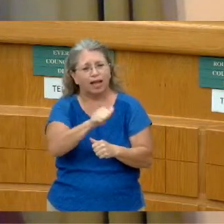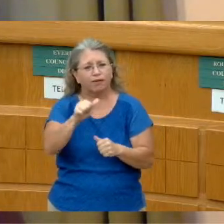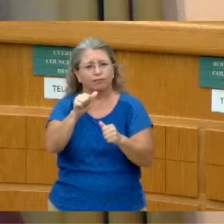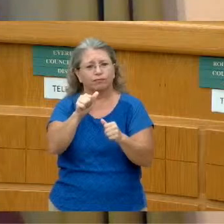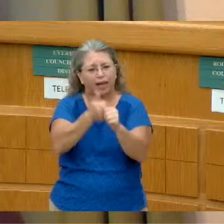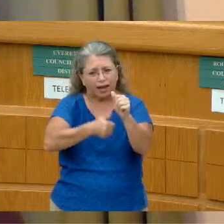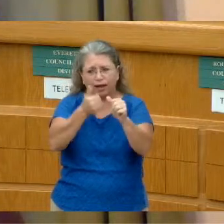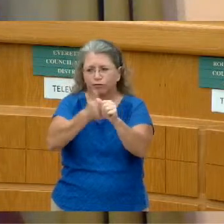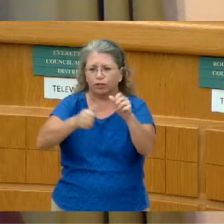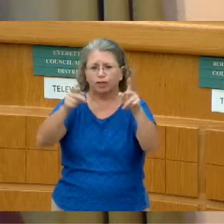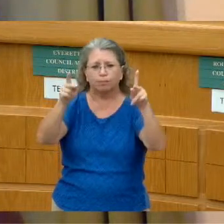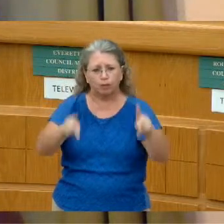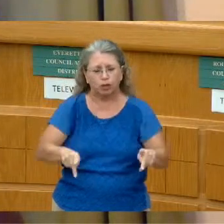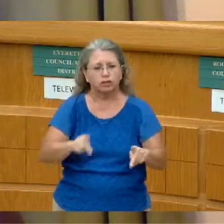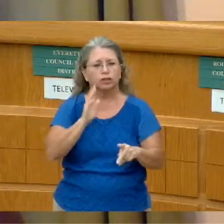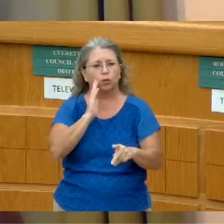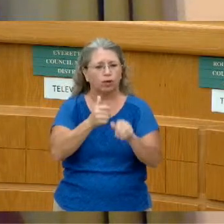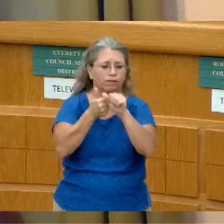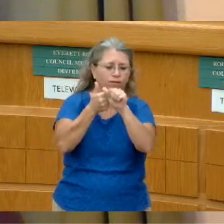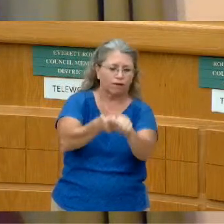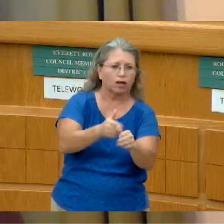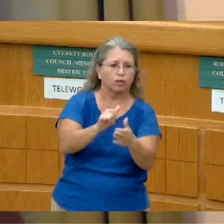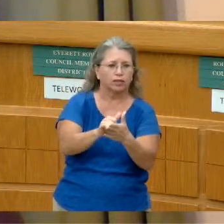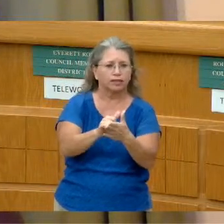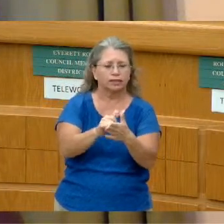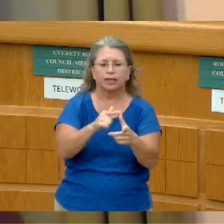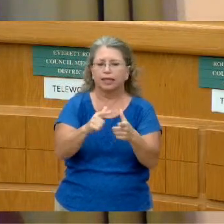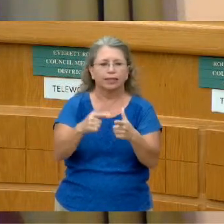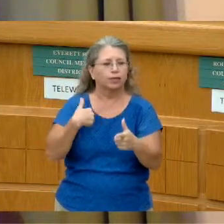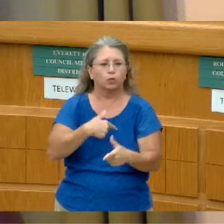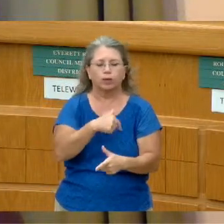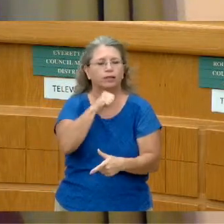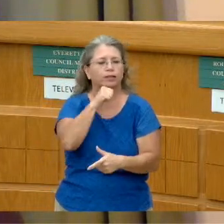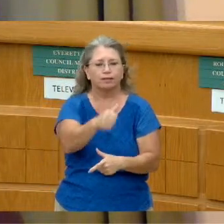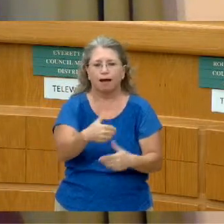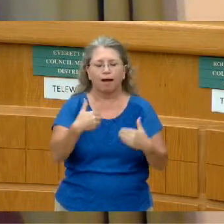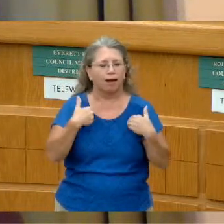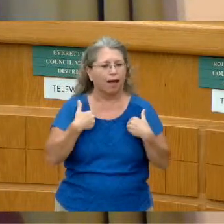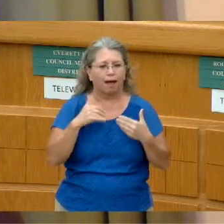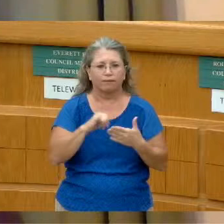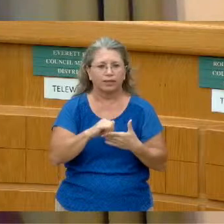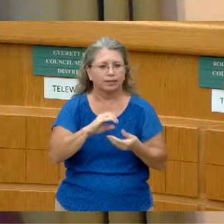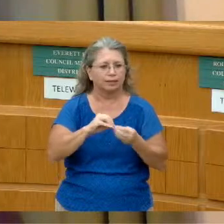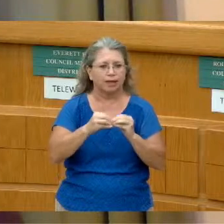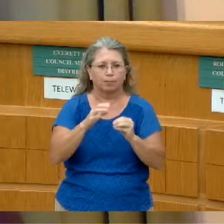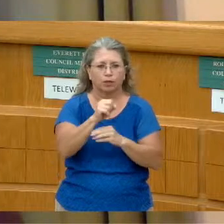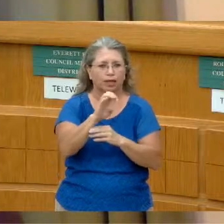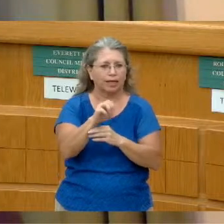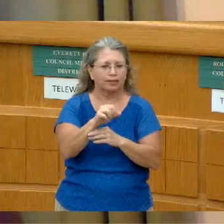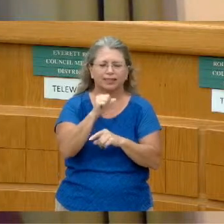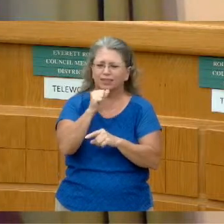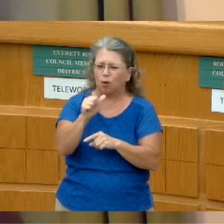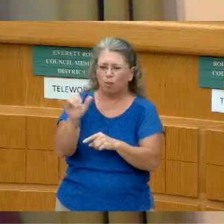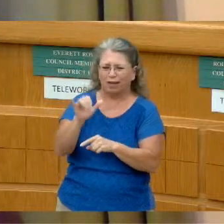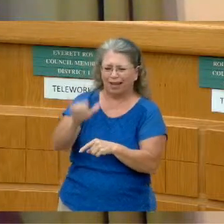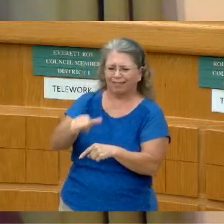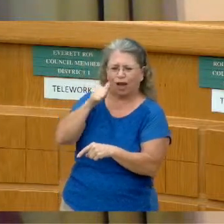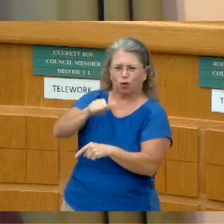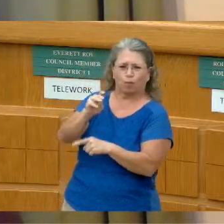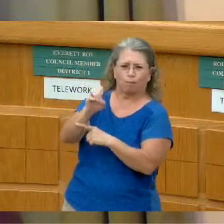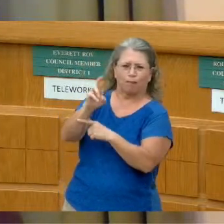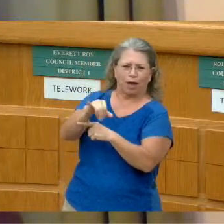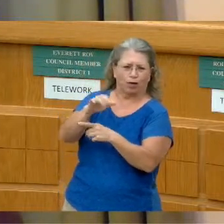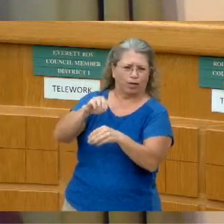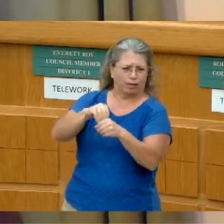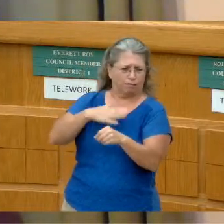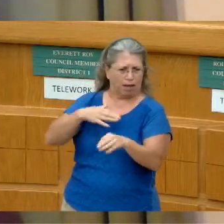have the number of cases that we currently have. Don't be a super spreader like Mary. Stop the spread of this virus